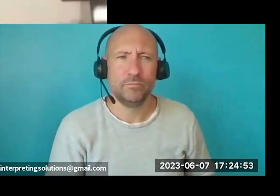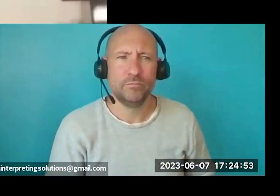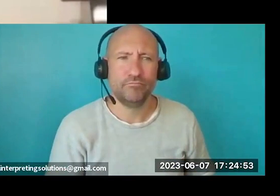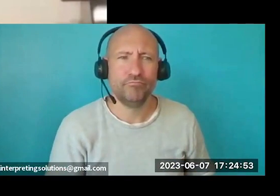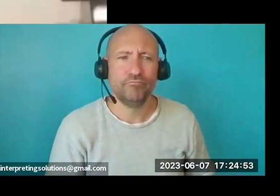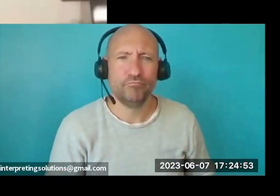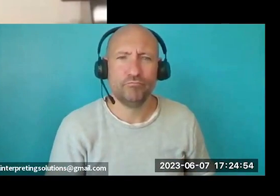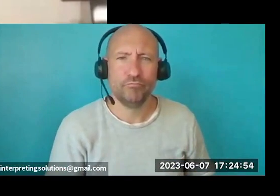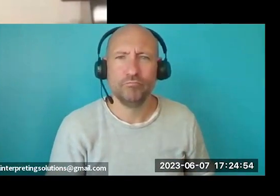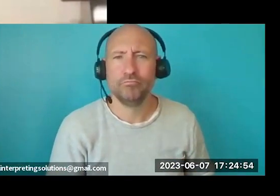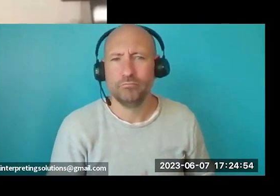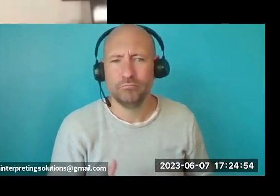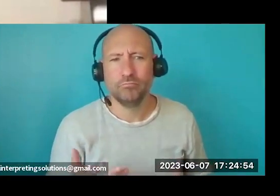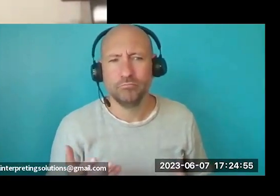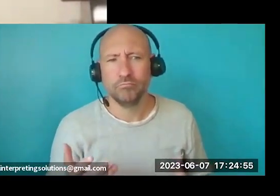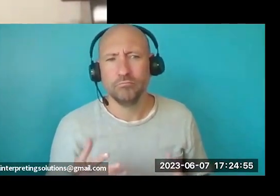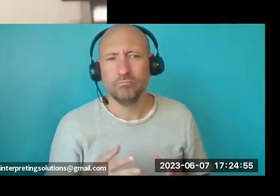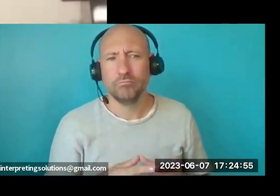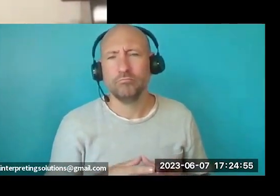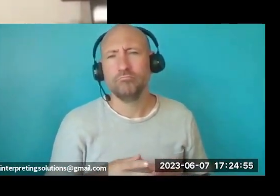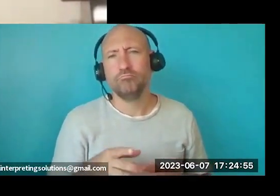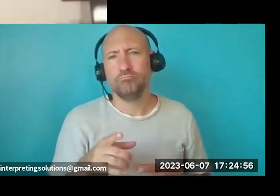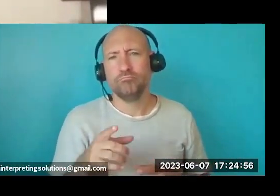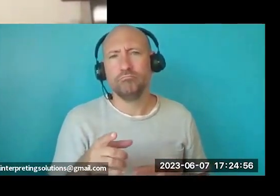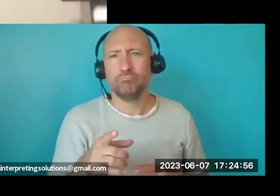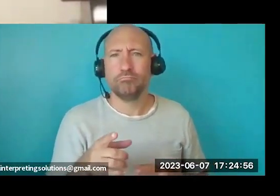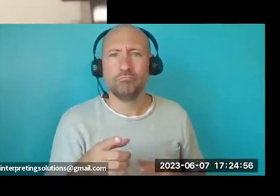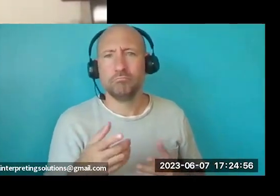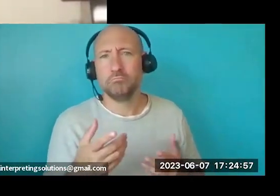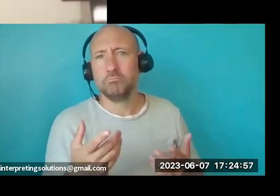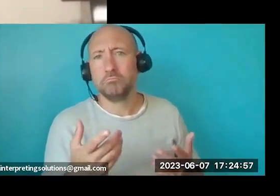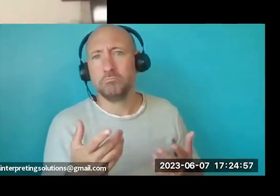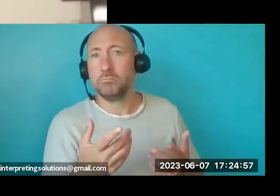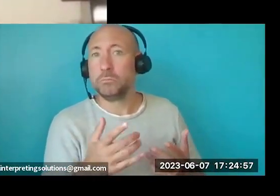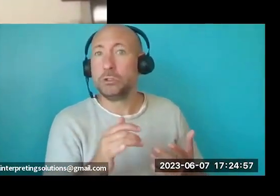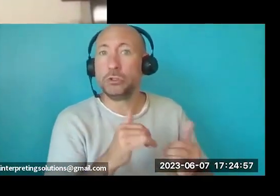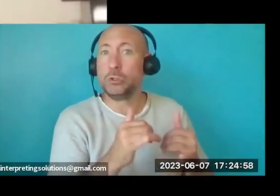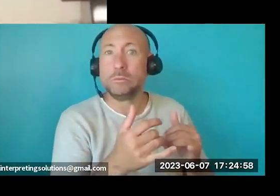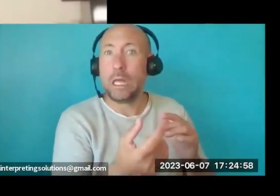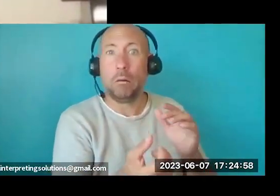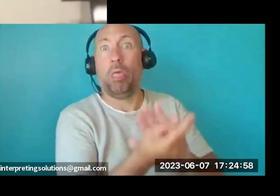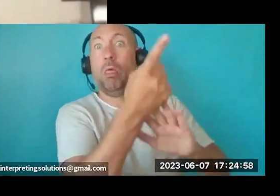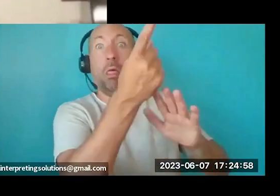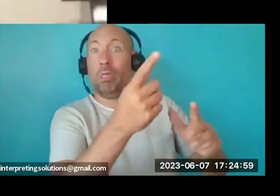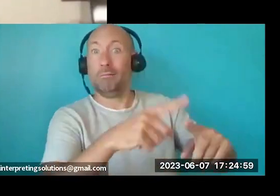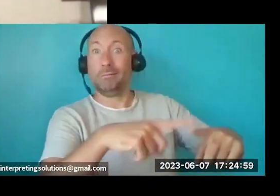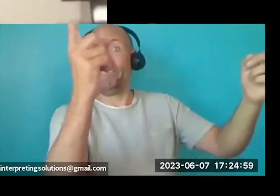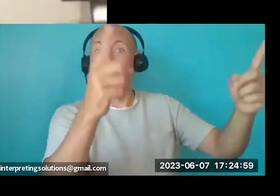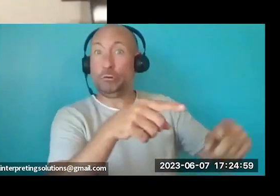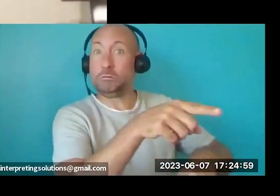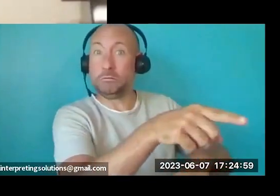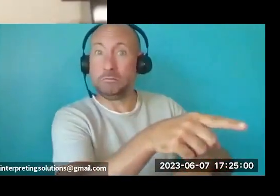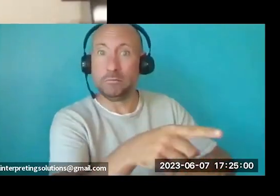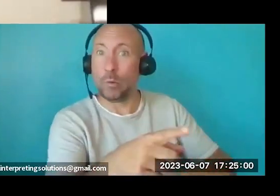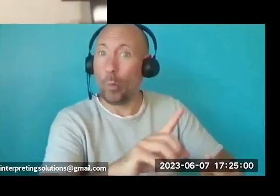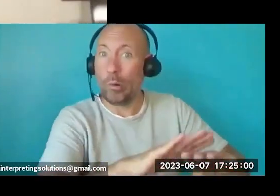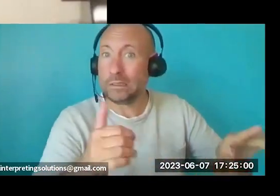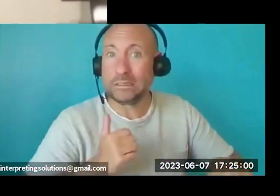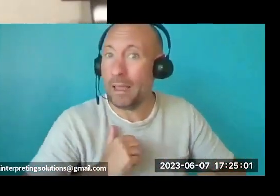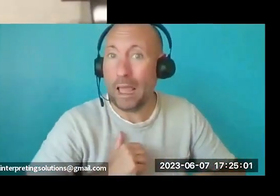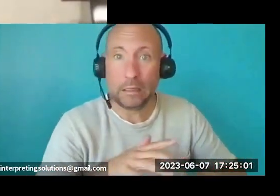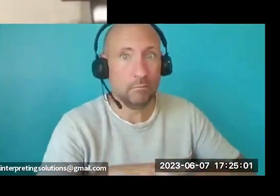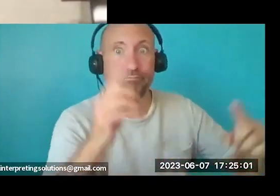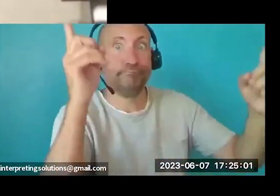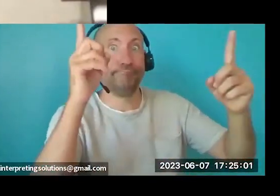You see, it happens that improvisation takes place also in contemporary dance. And so